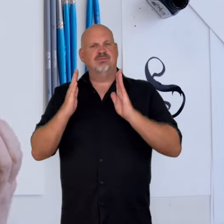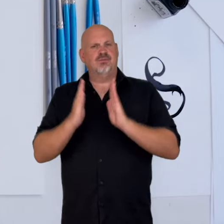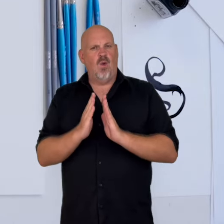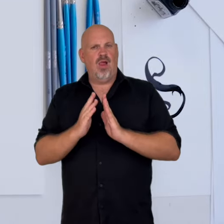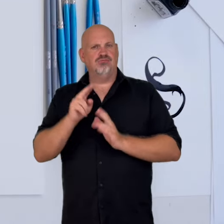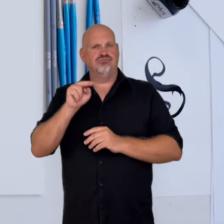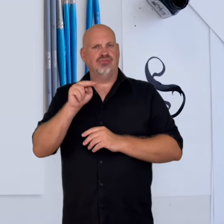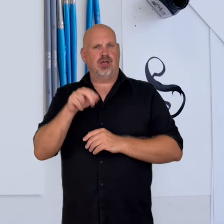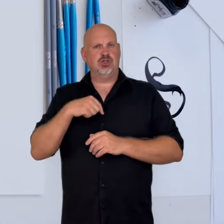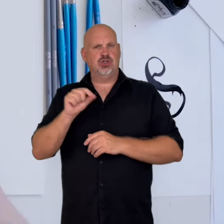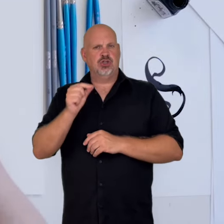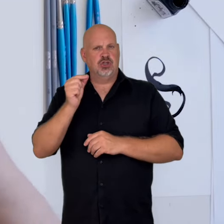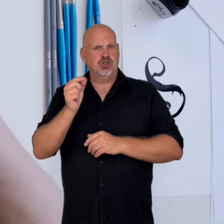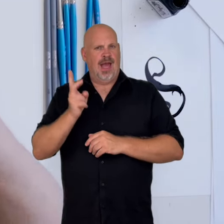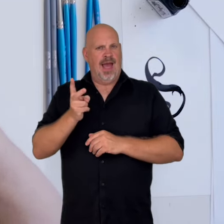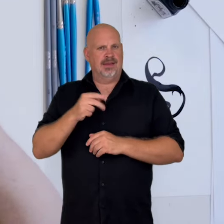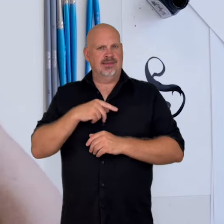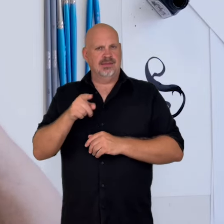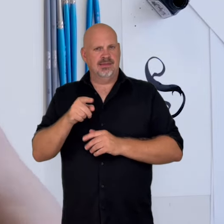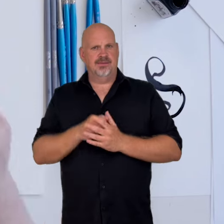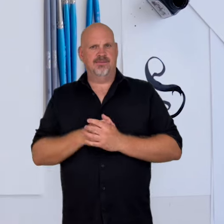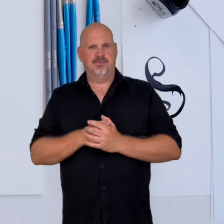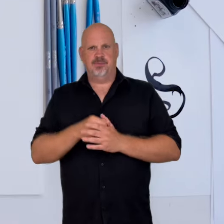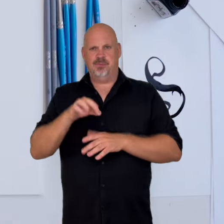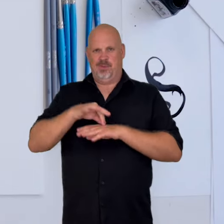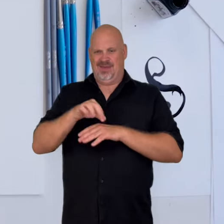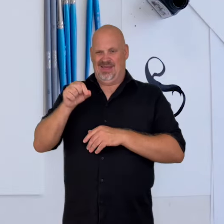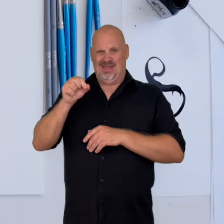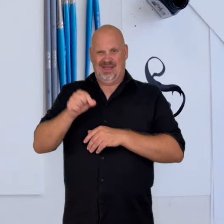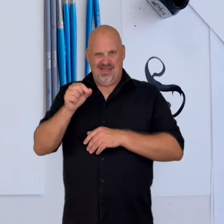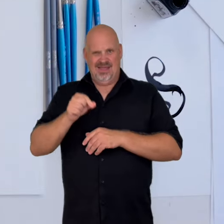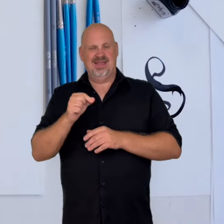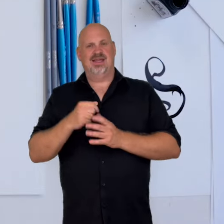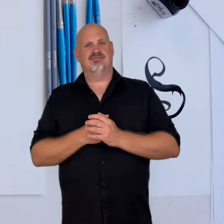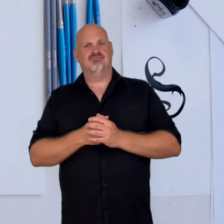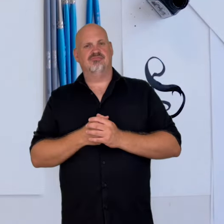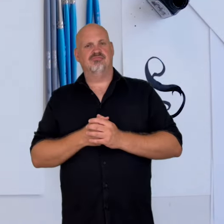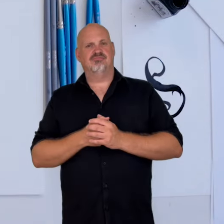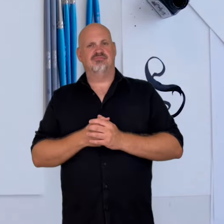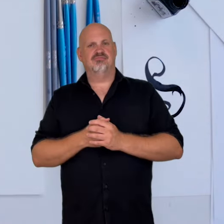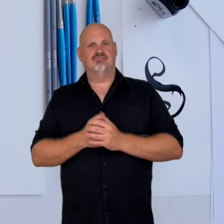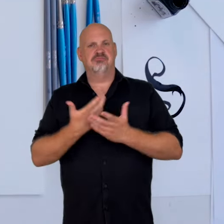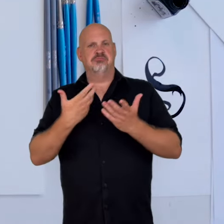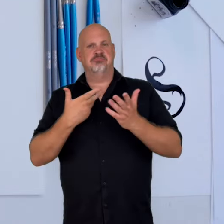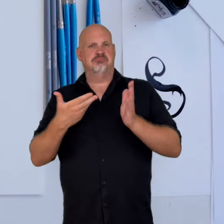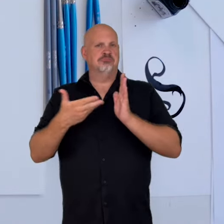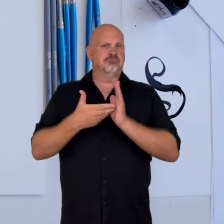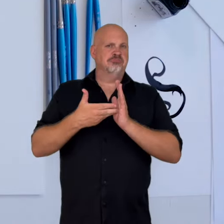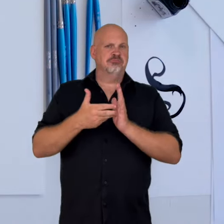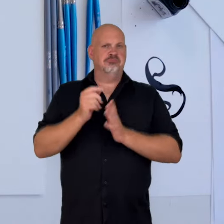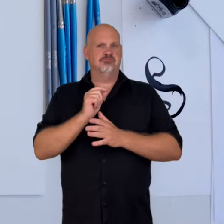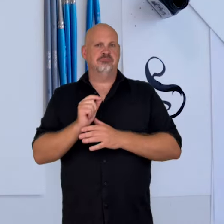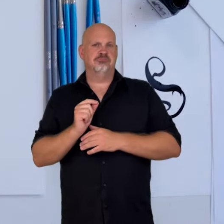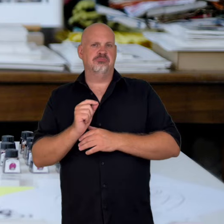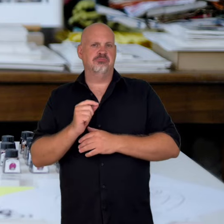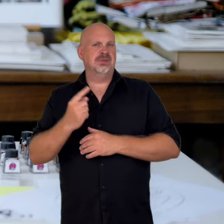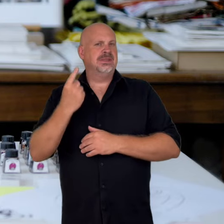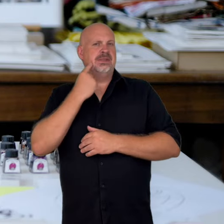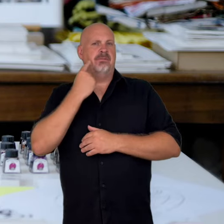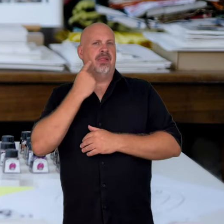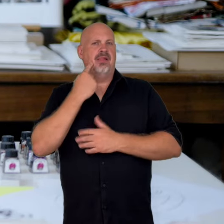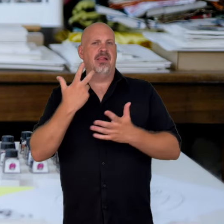of leaves and then the kind of more miniature flower areas in there. And I think now is quite a nice time to do some